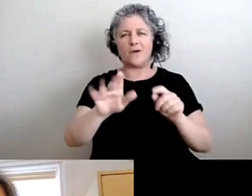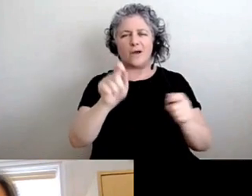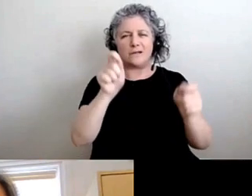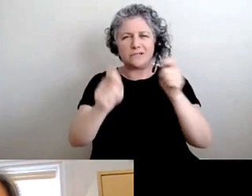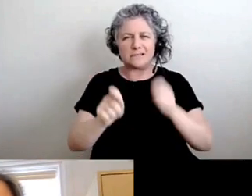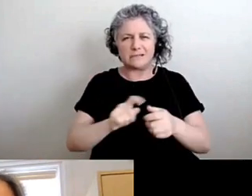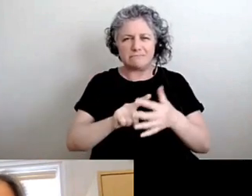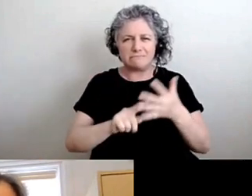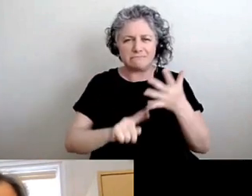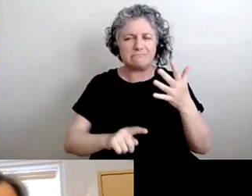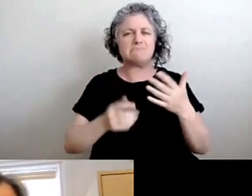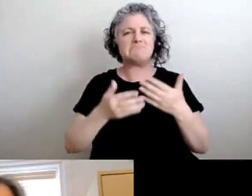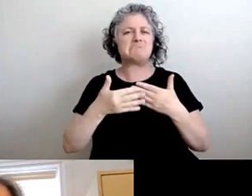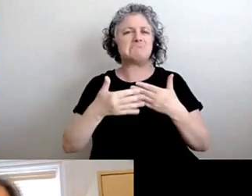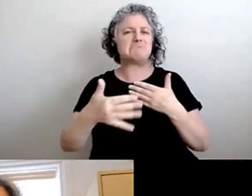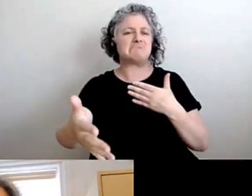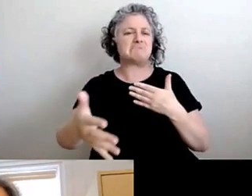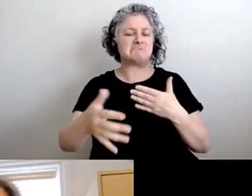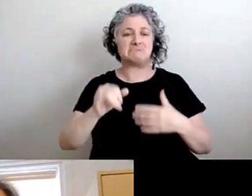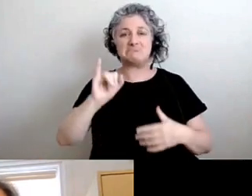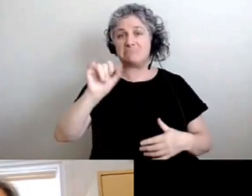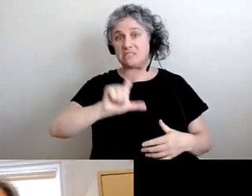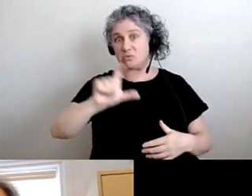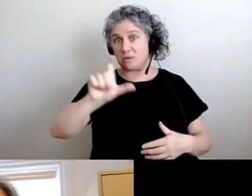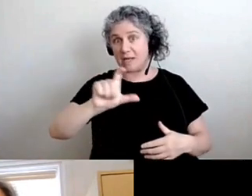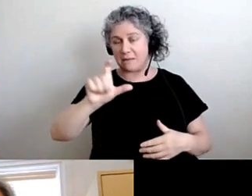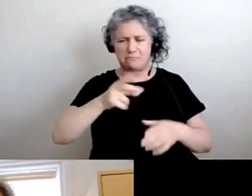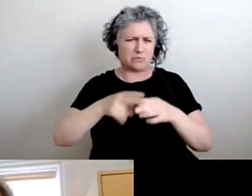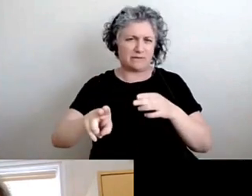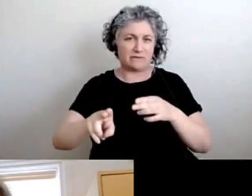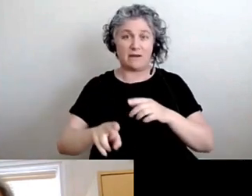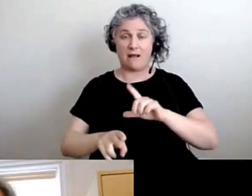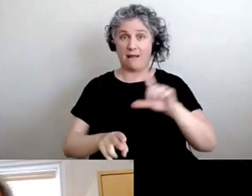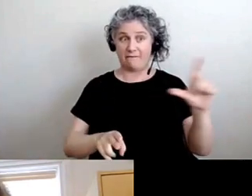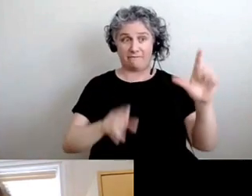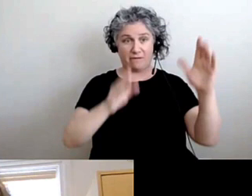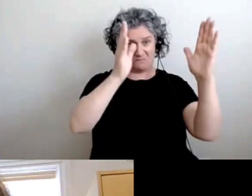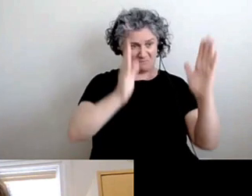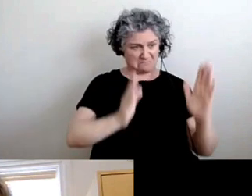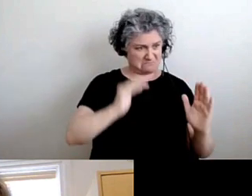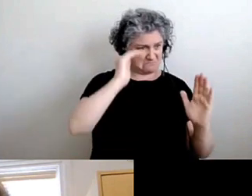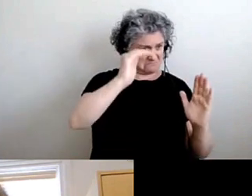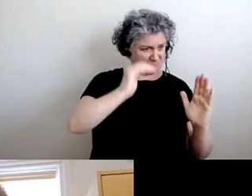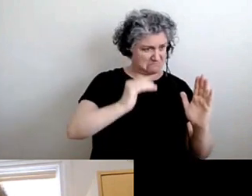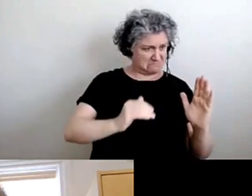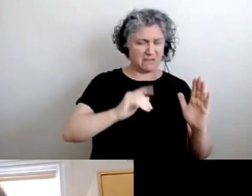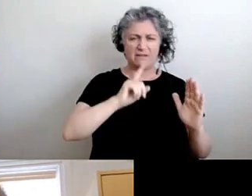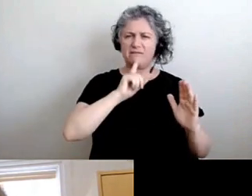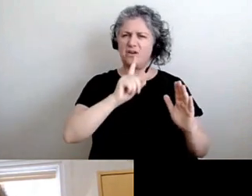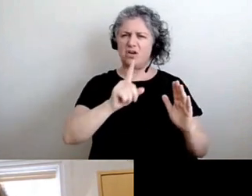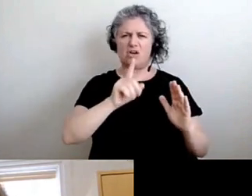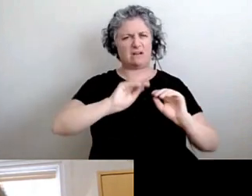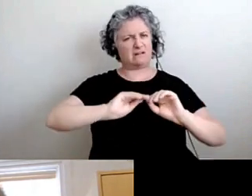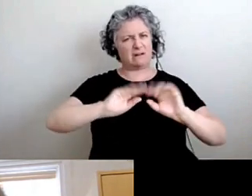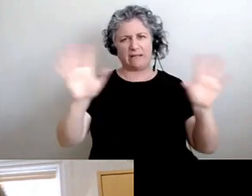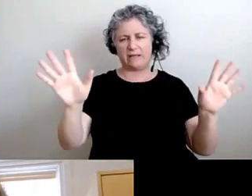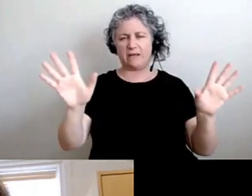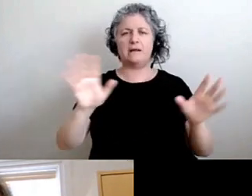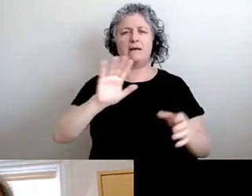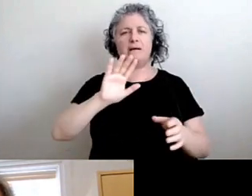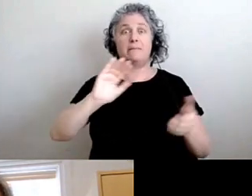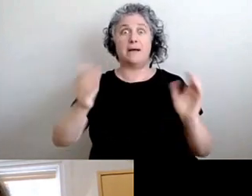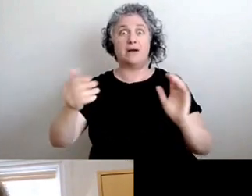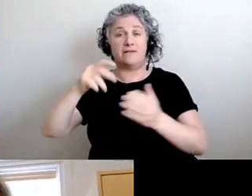Okay, Instagram, briefly. Menu on the left is pretty straightforward, a lot less controls than there are in Facebook and a lot